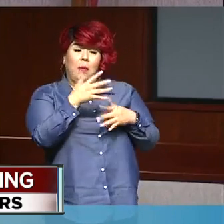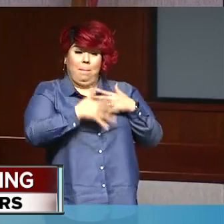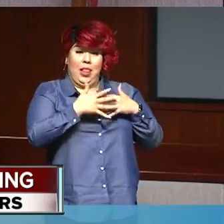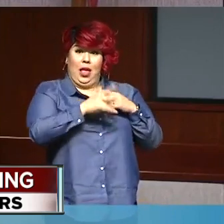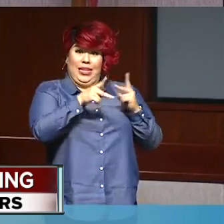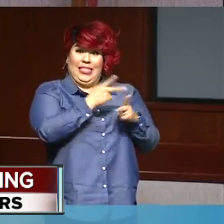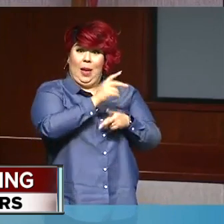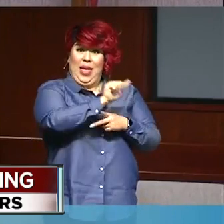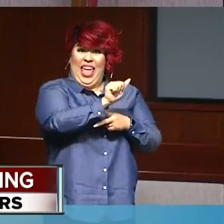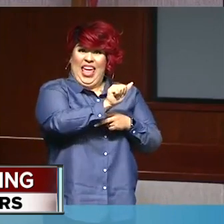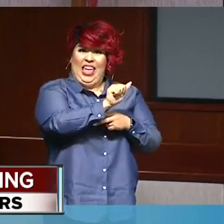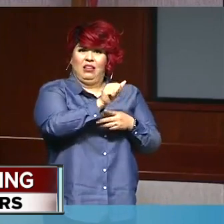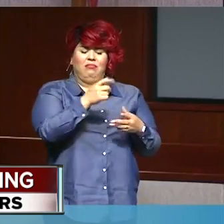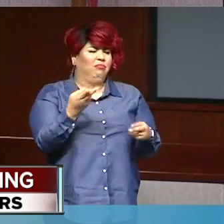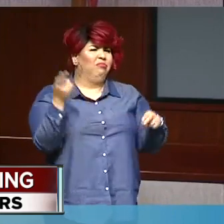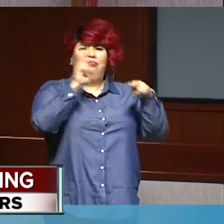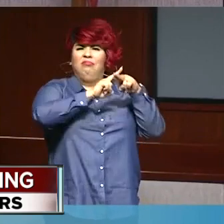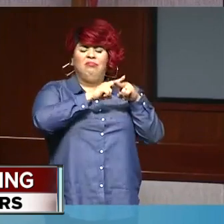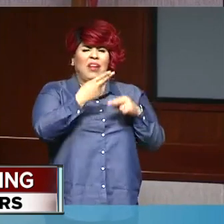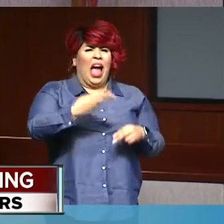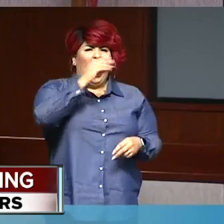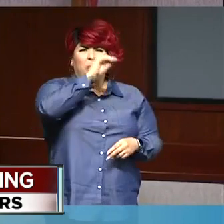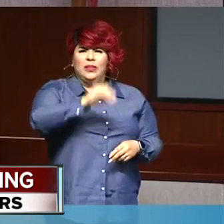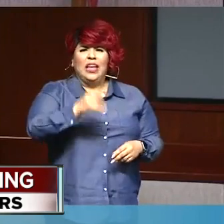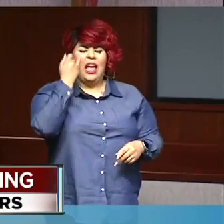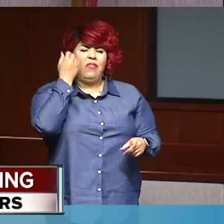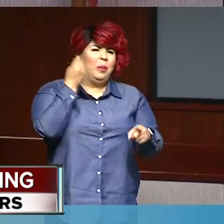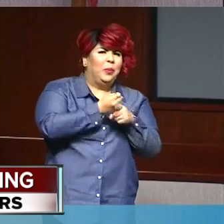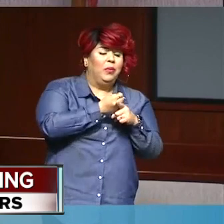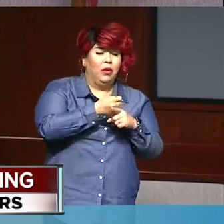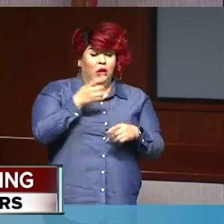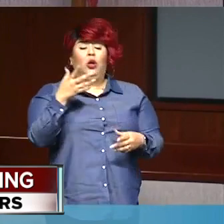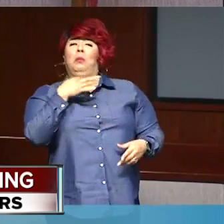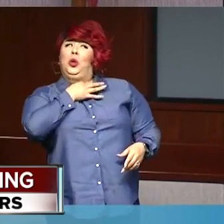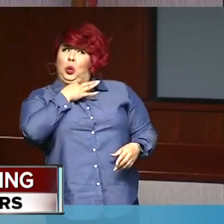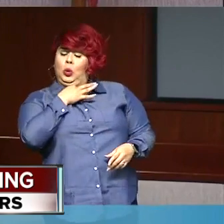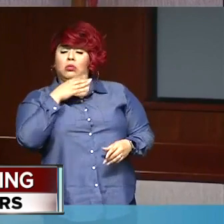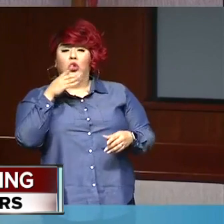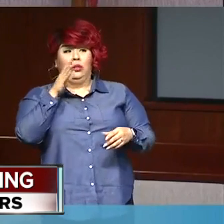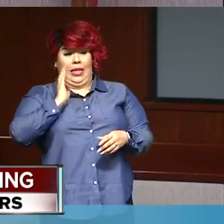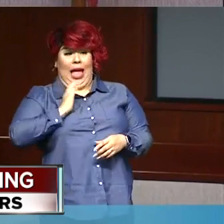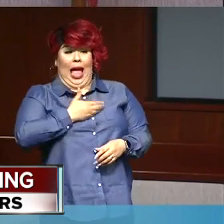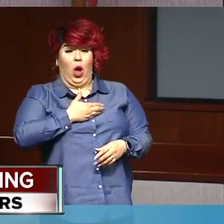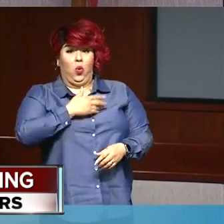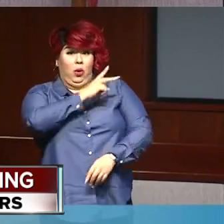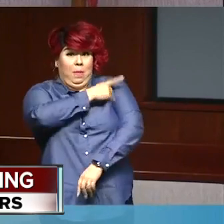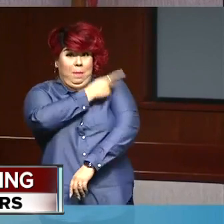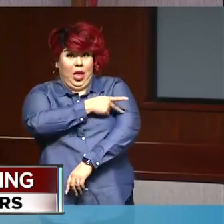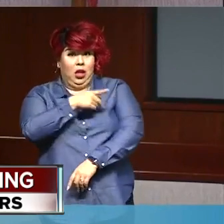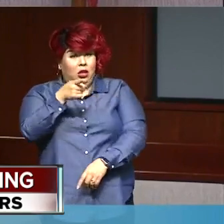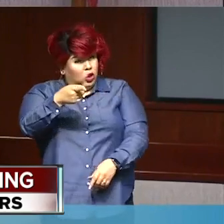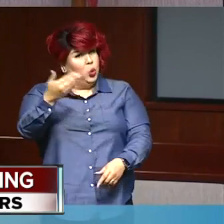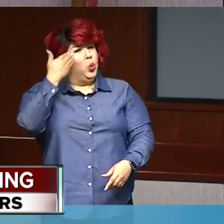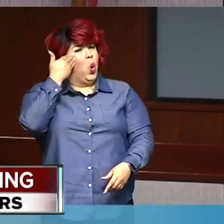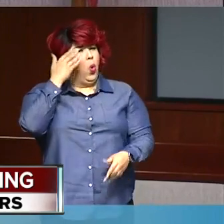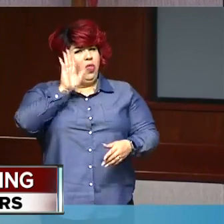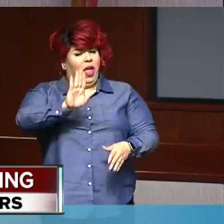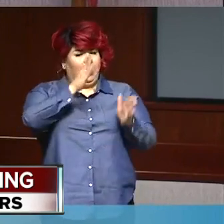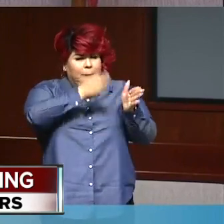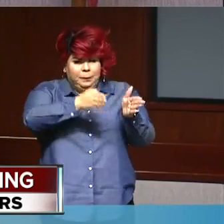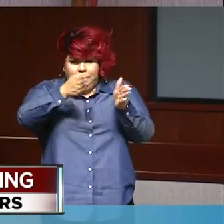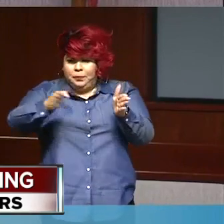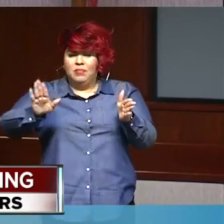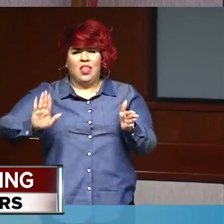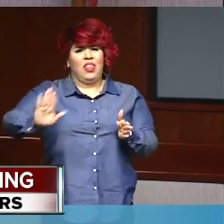ventilator. Are you all clocking this, COVID patients, by blood type? And have you all seen any similar